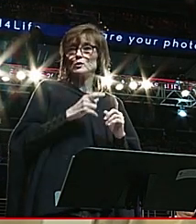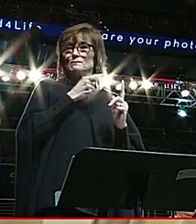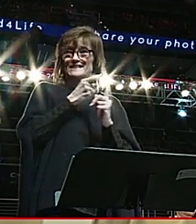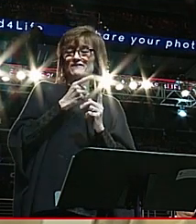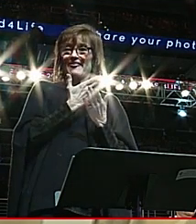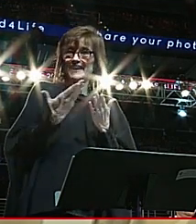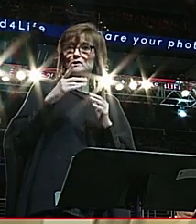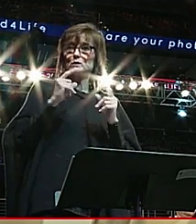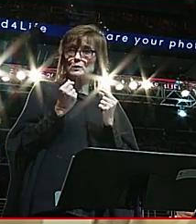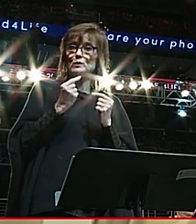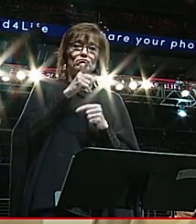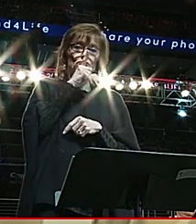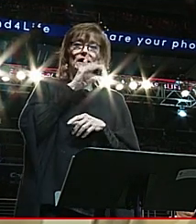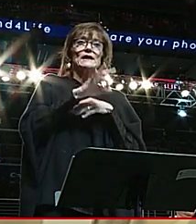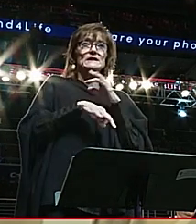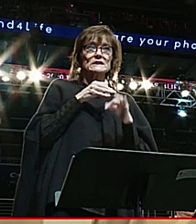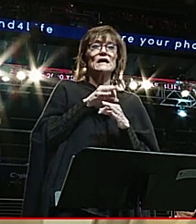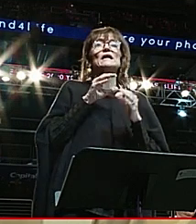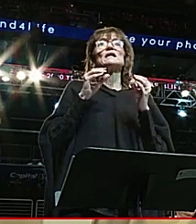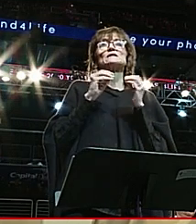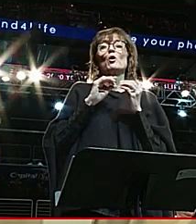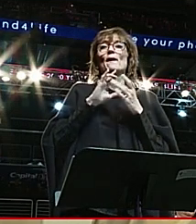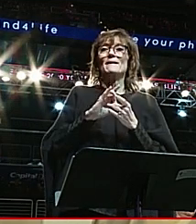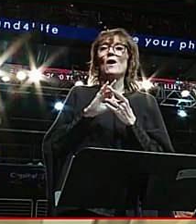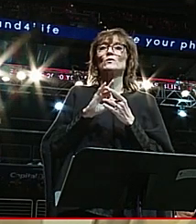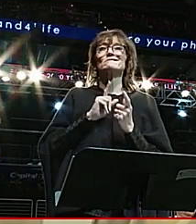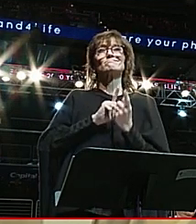but more about encountering someone,